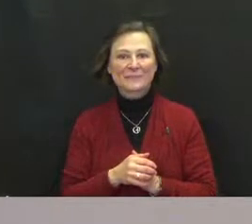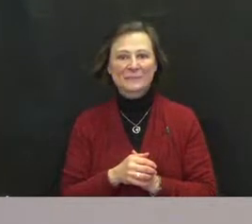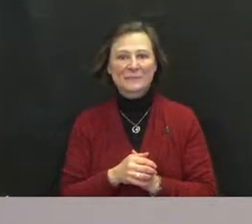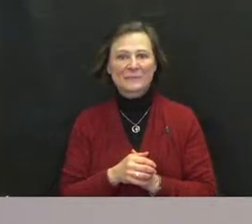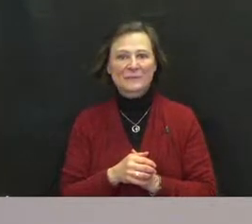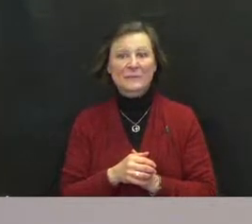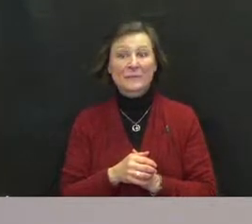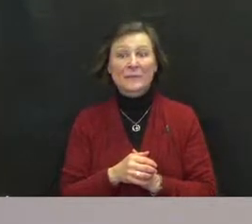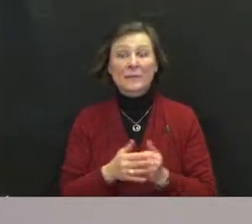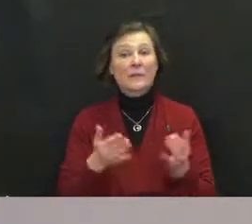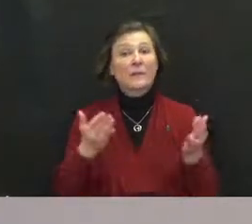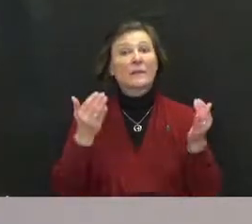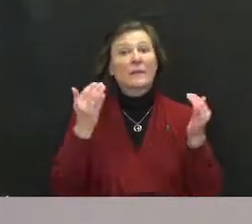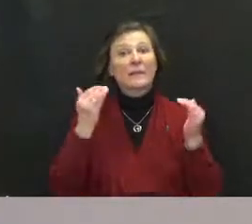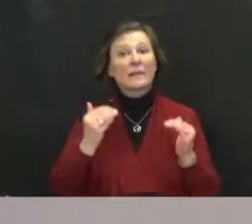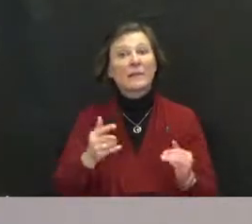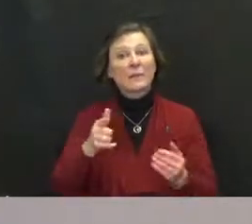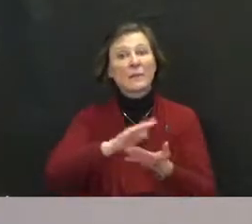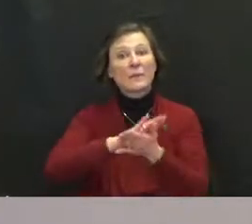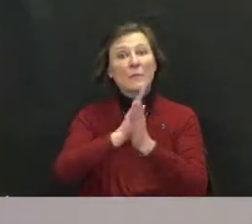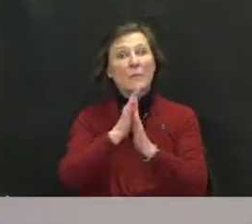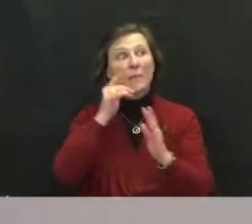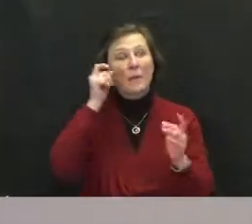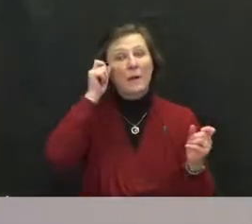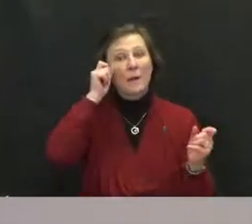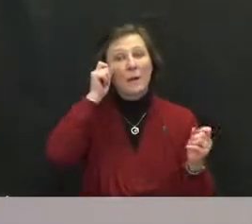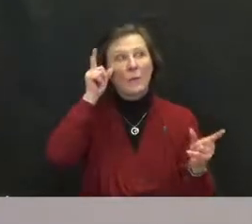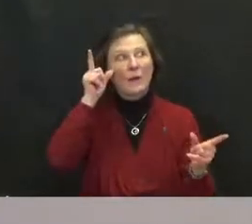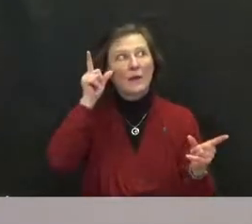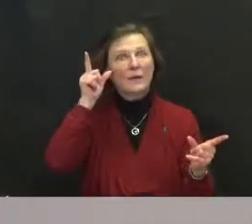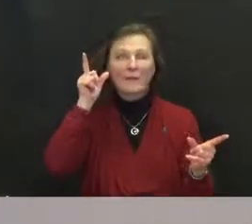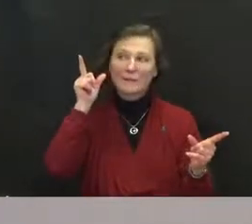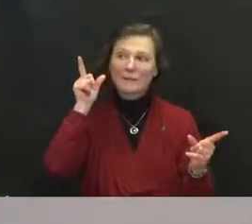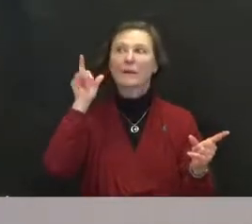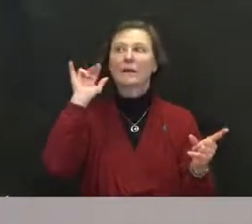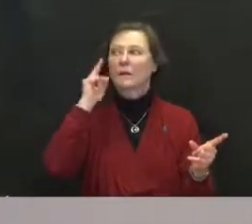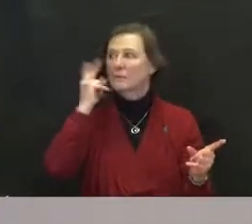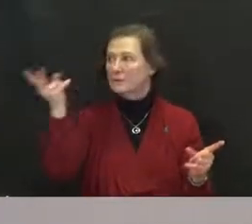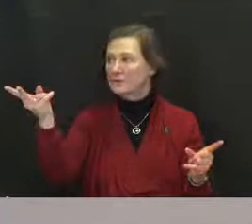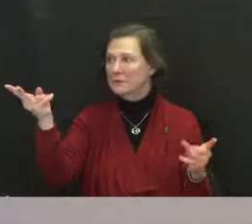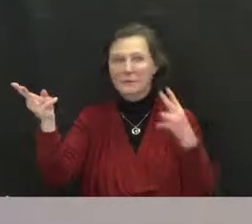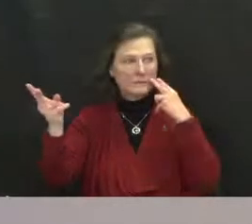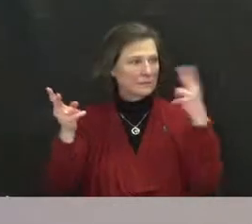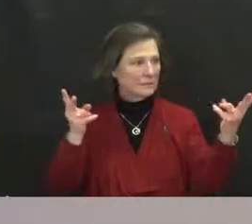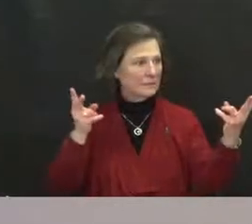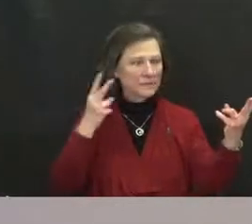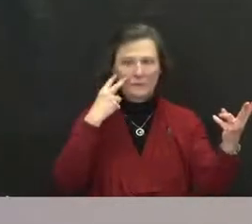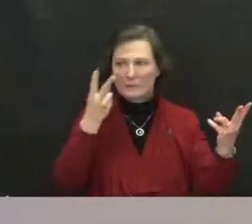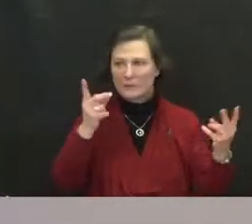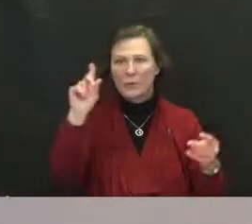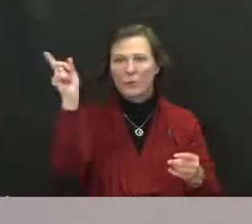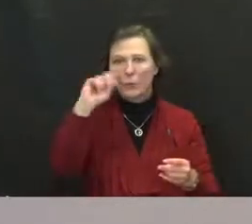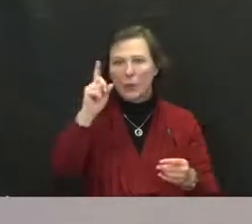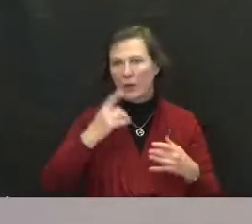And then you will be awake to see where compassion is calling you,